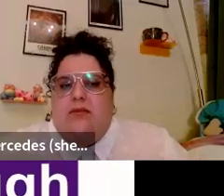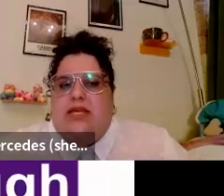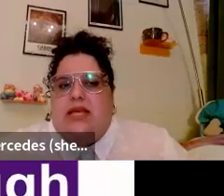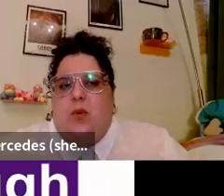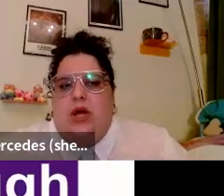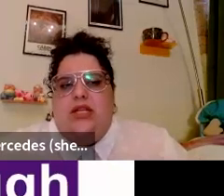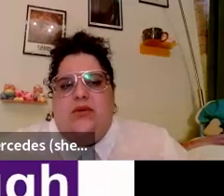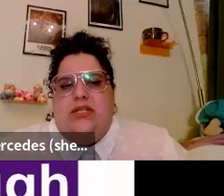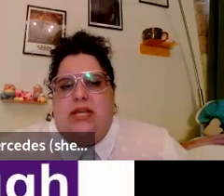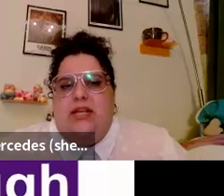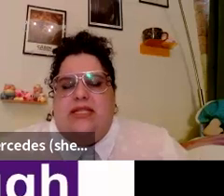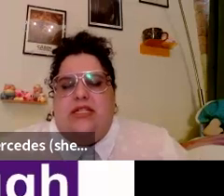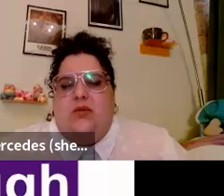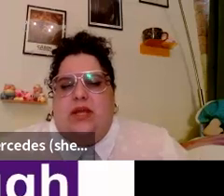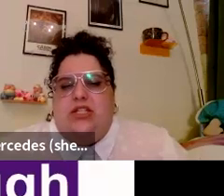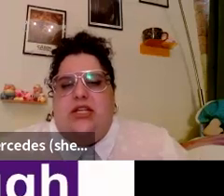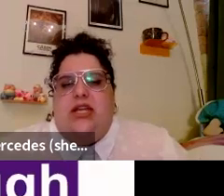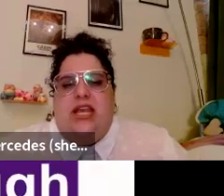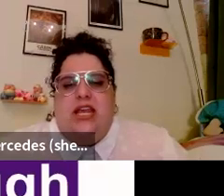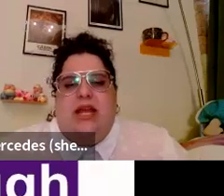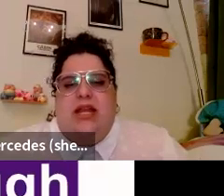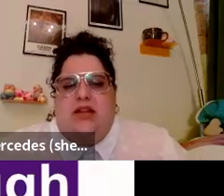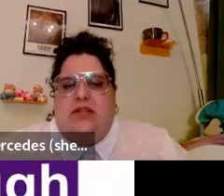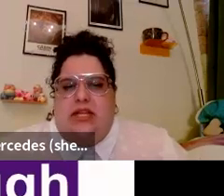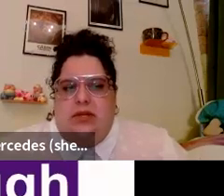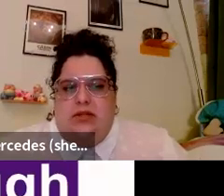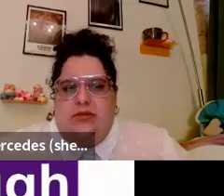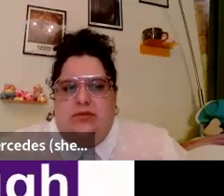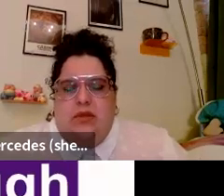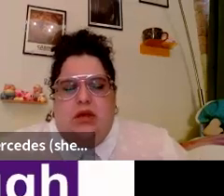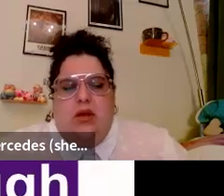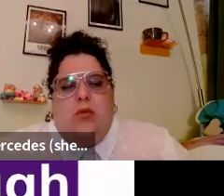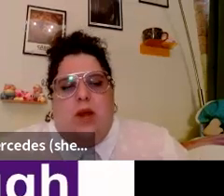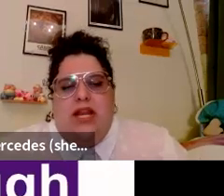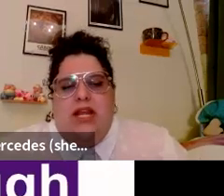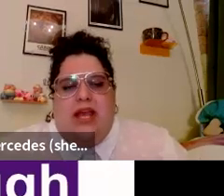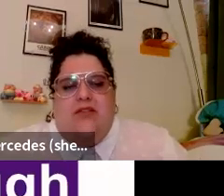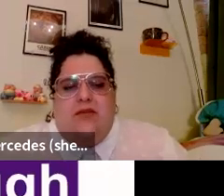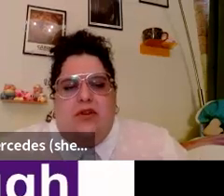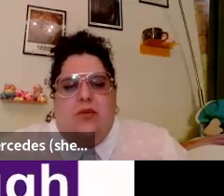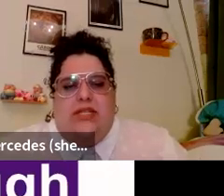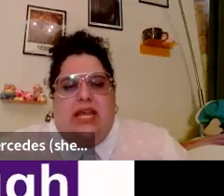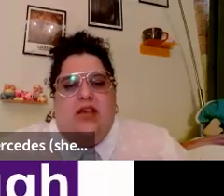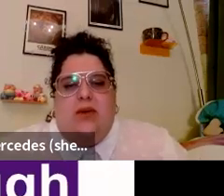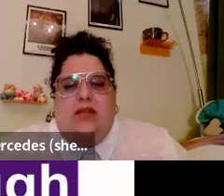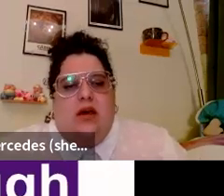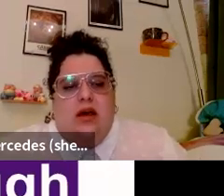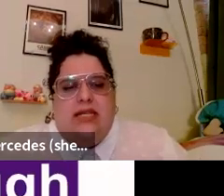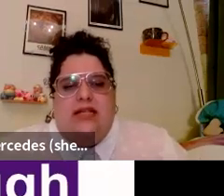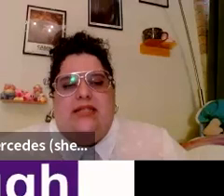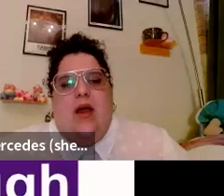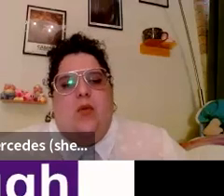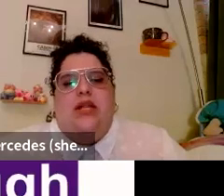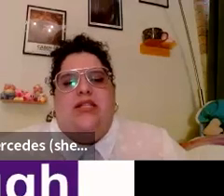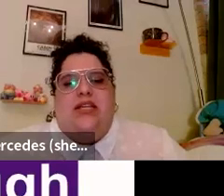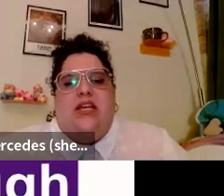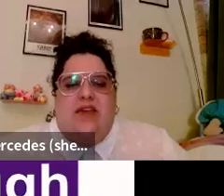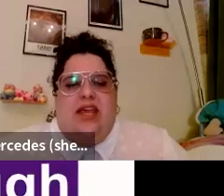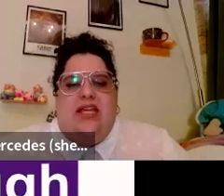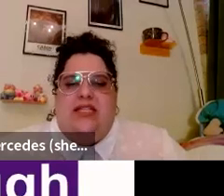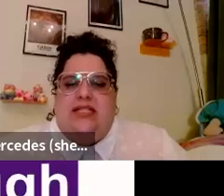know. And that is incredibly common. The reality is that people who are marginalized in society often